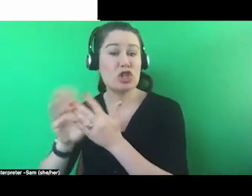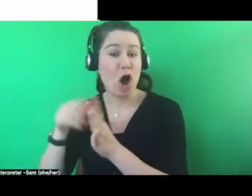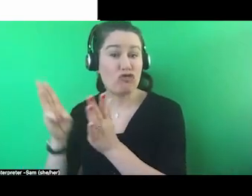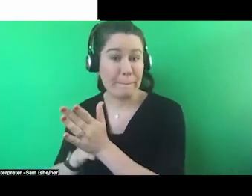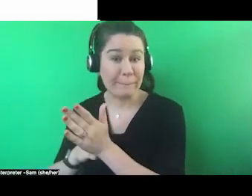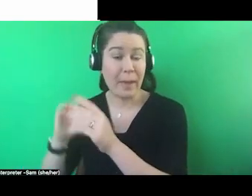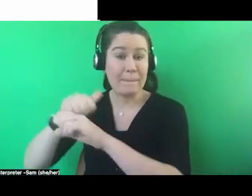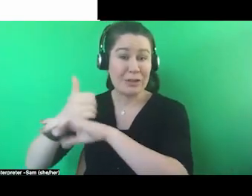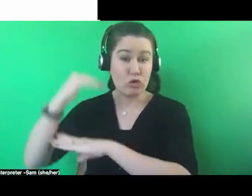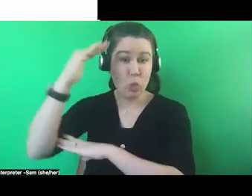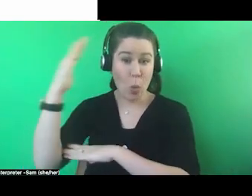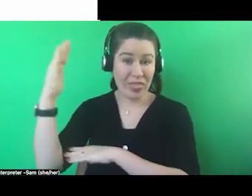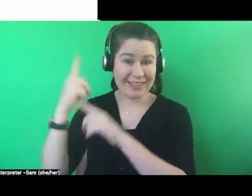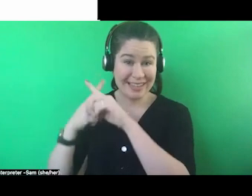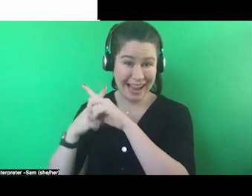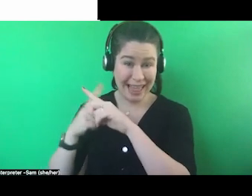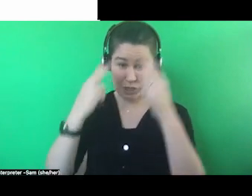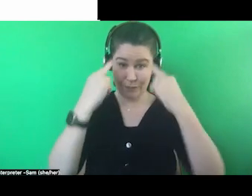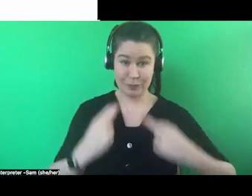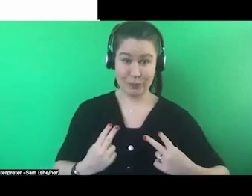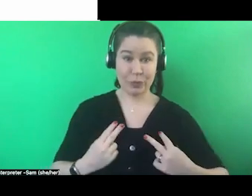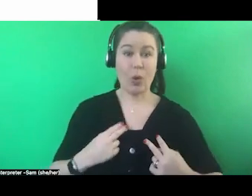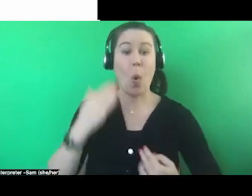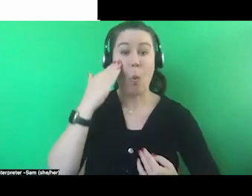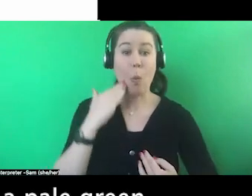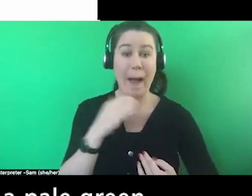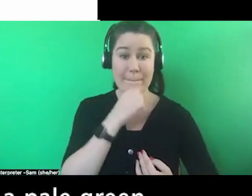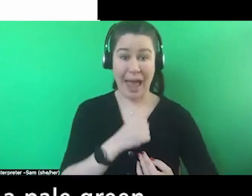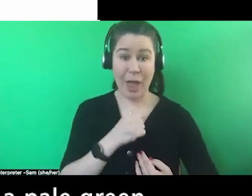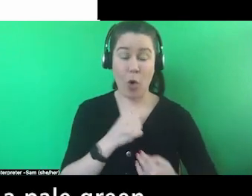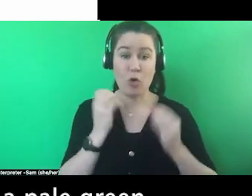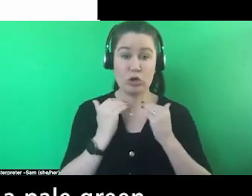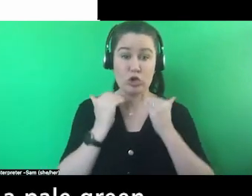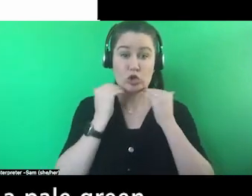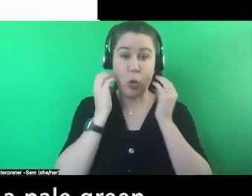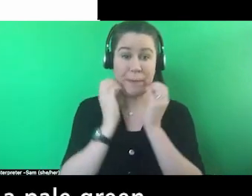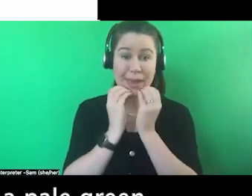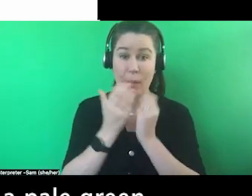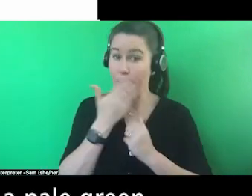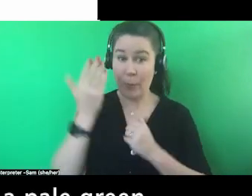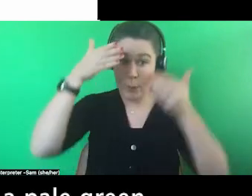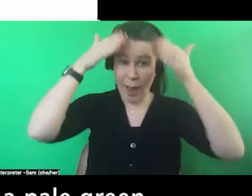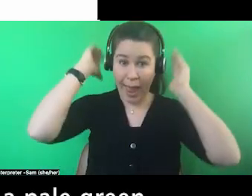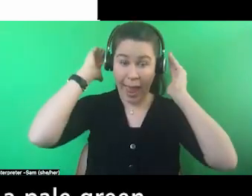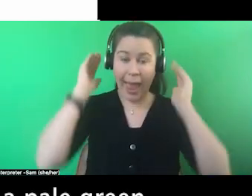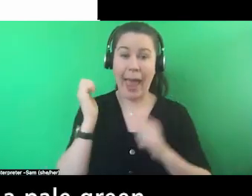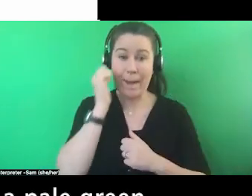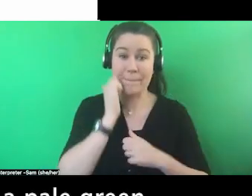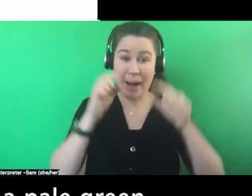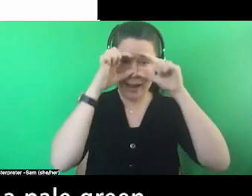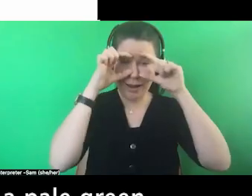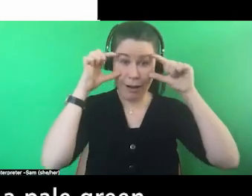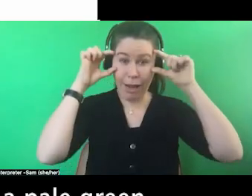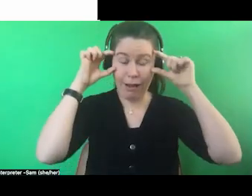England. I'm a white male with a short beard, no hair, black rimmed glasses, and I'm wearing a